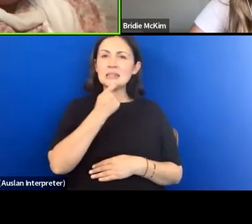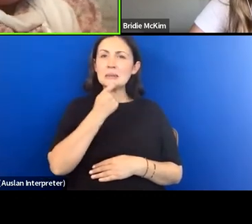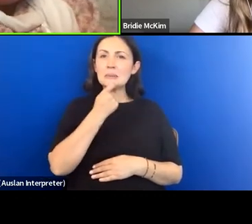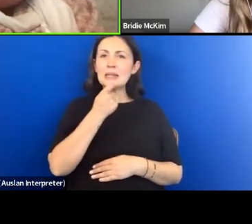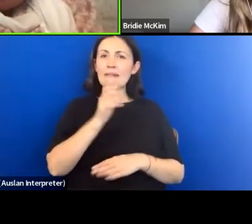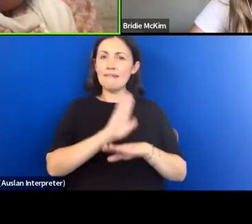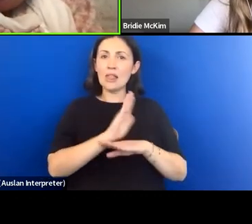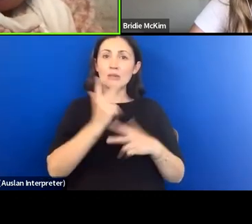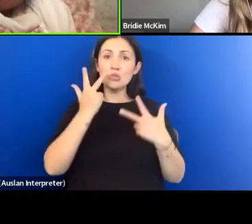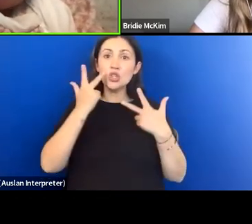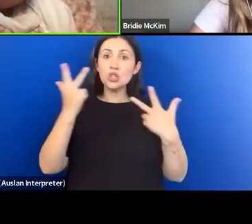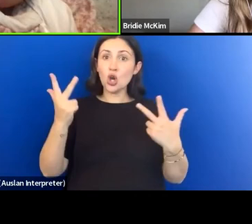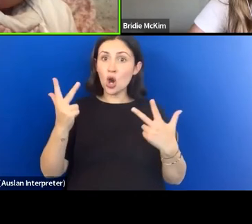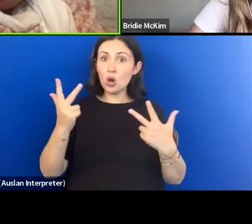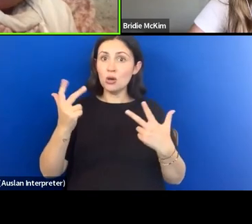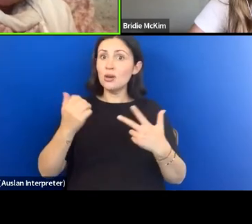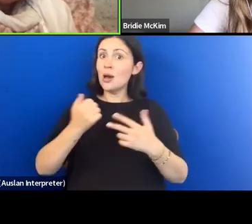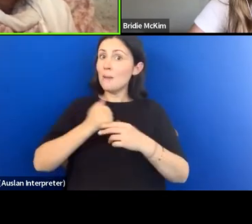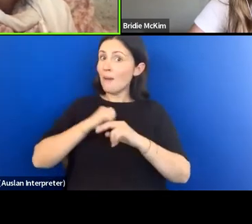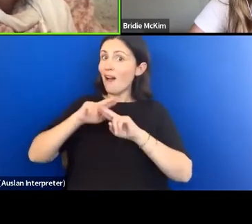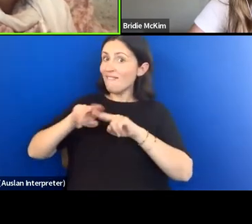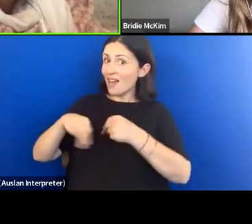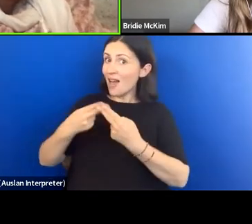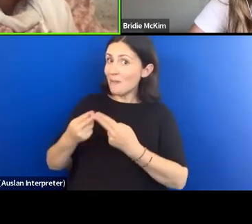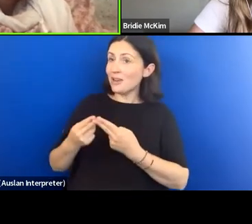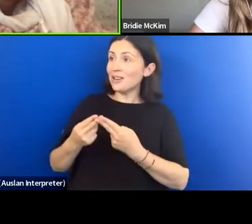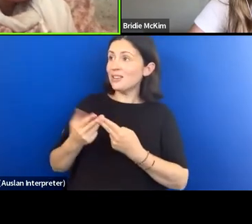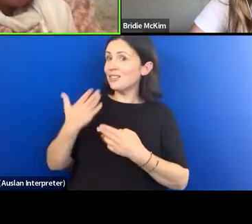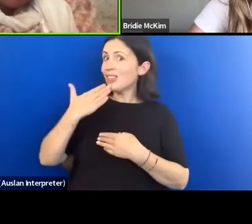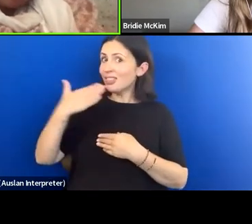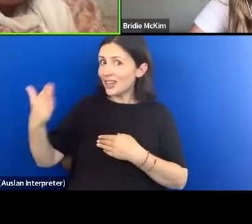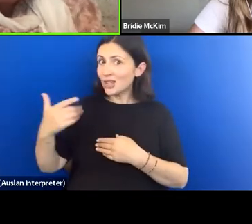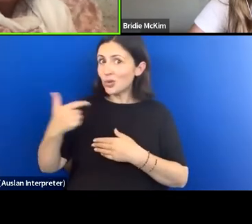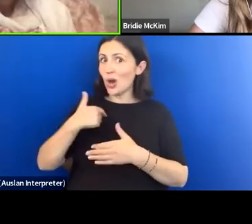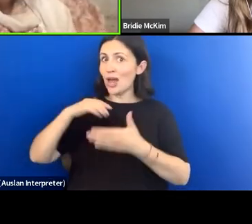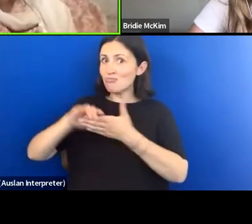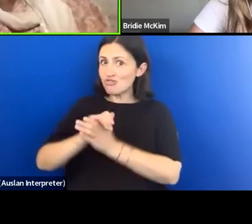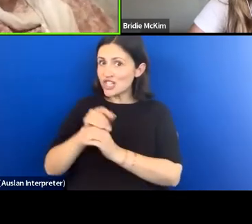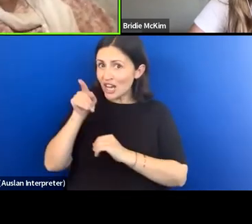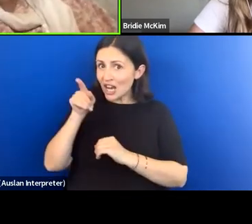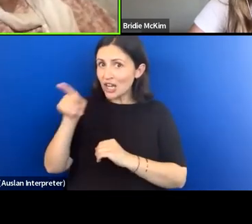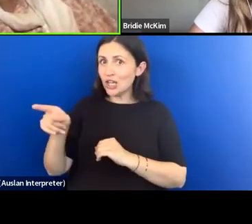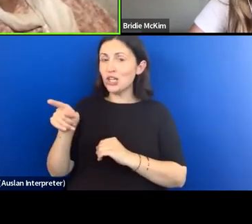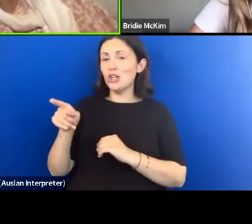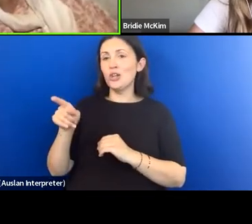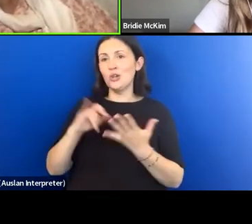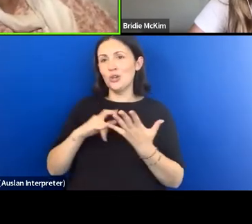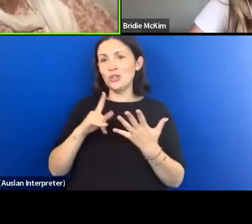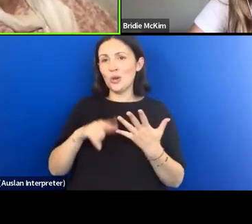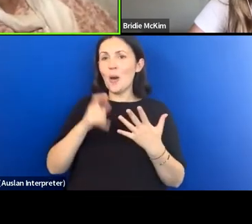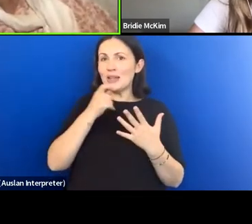the family dynamic that I have been lucky enough to have.